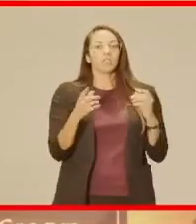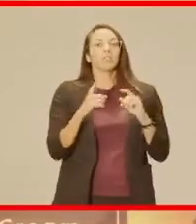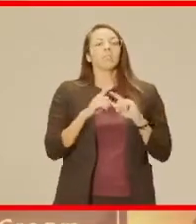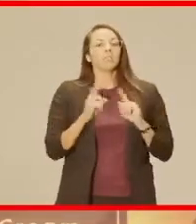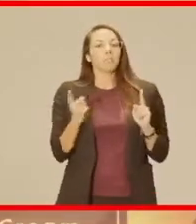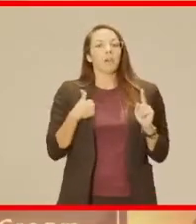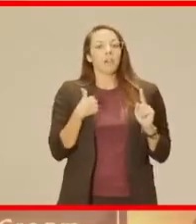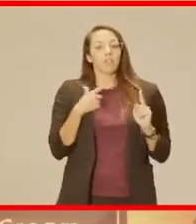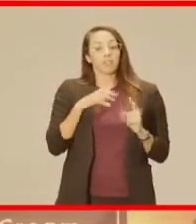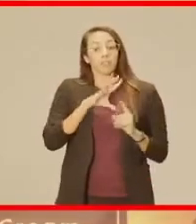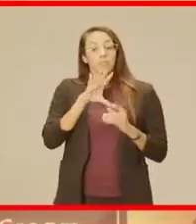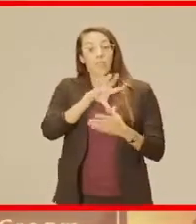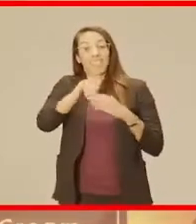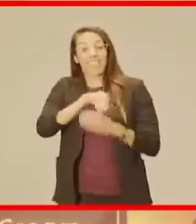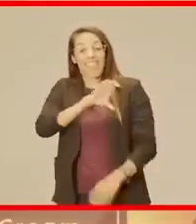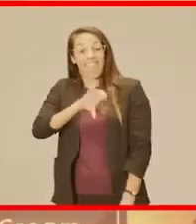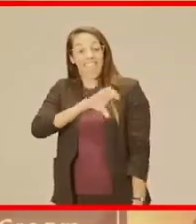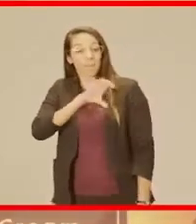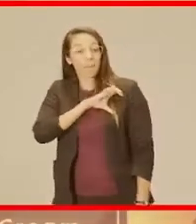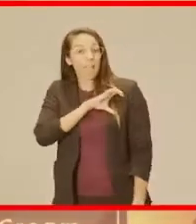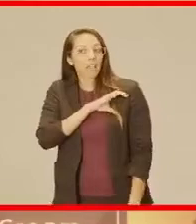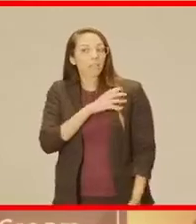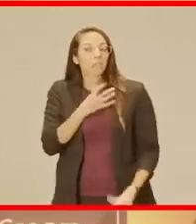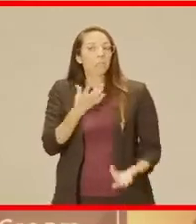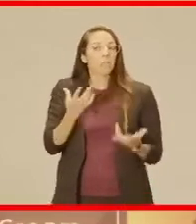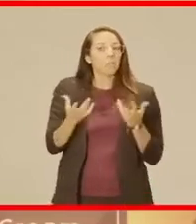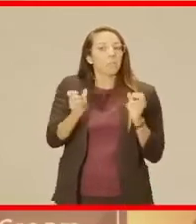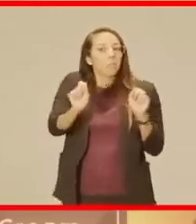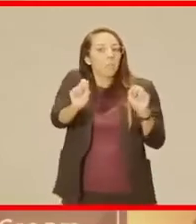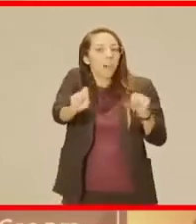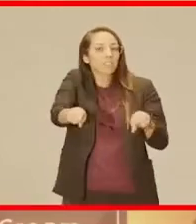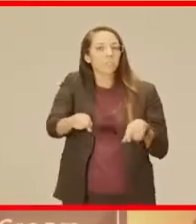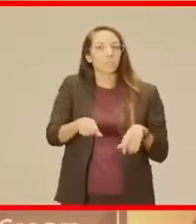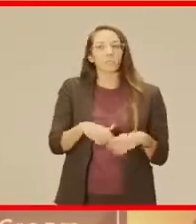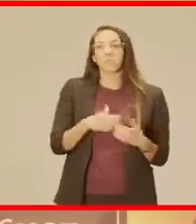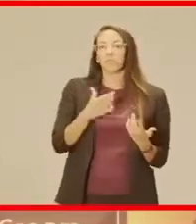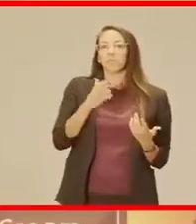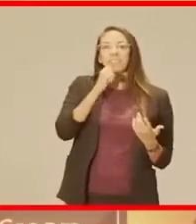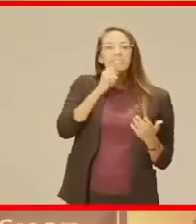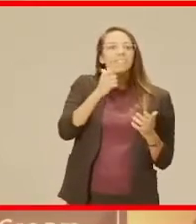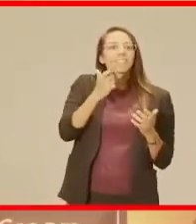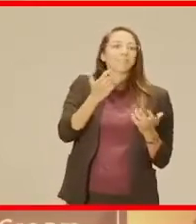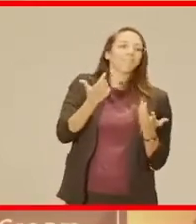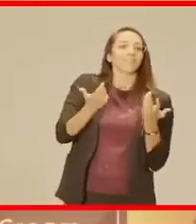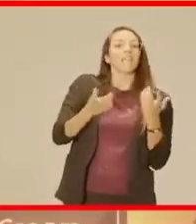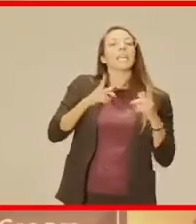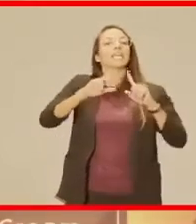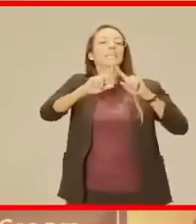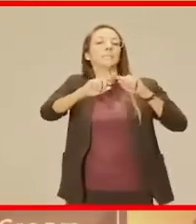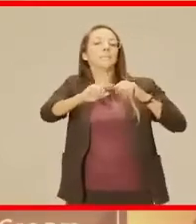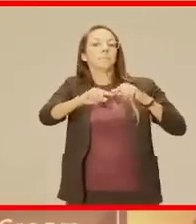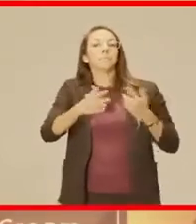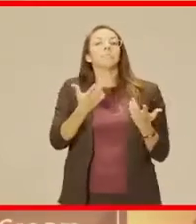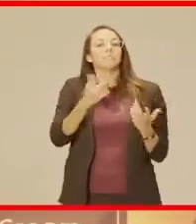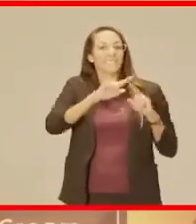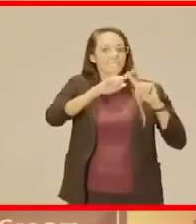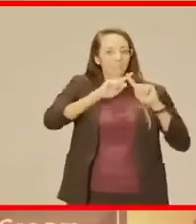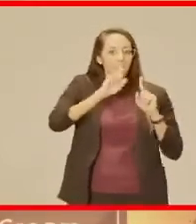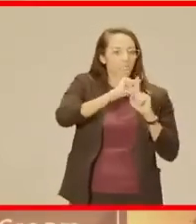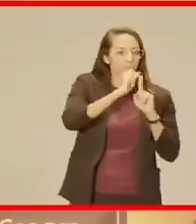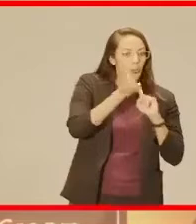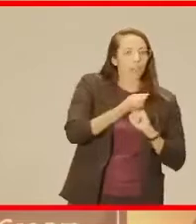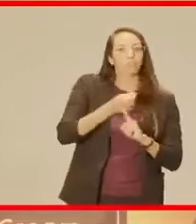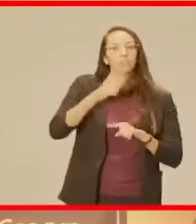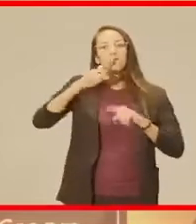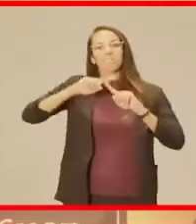that doesn't mean that there are scenarios in anime and characters that do not